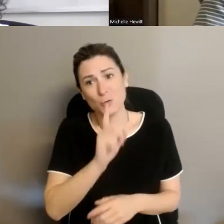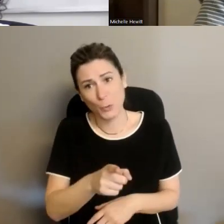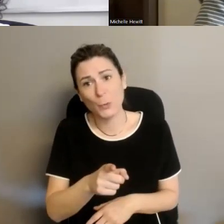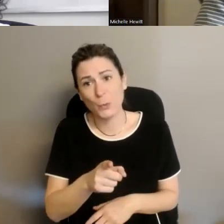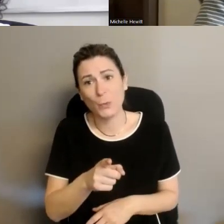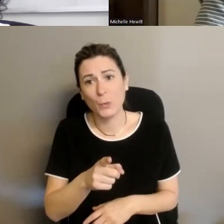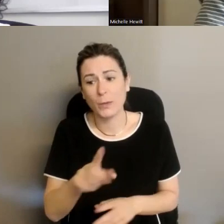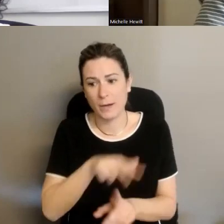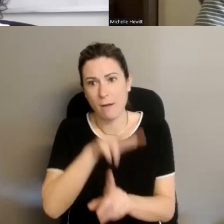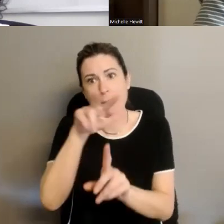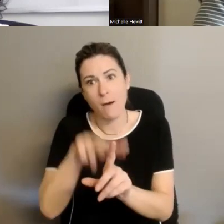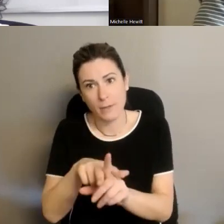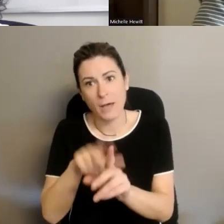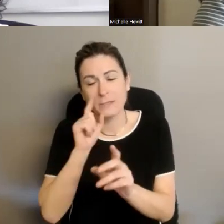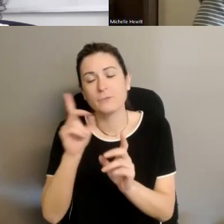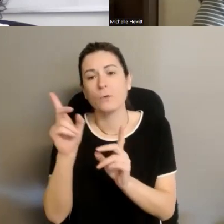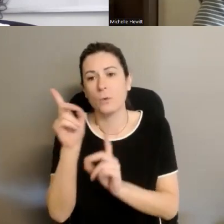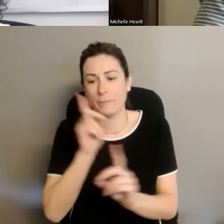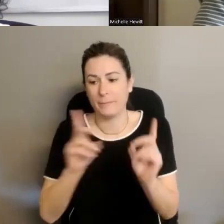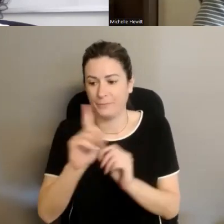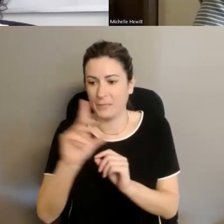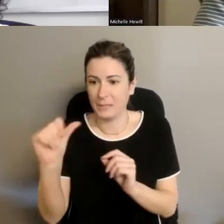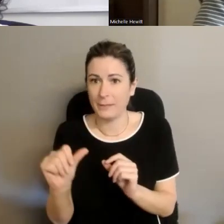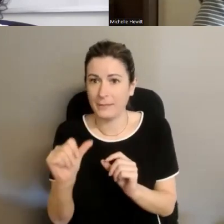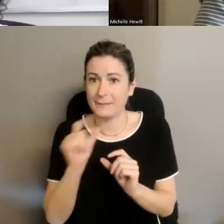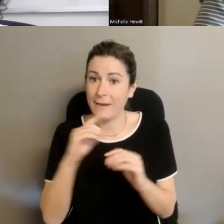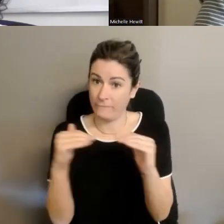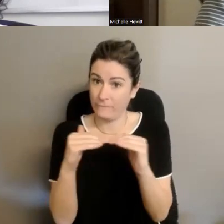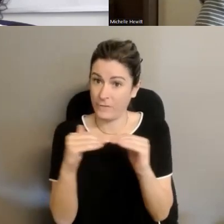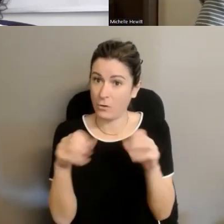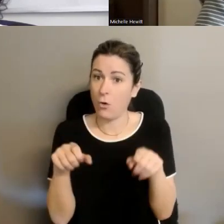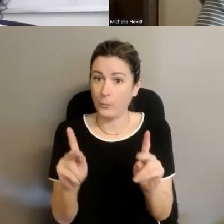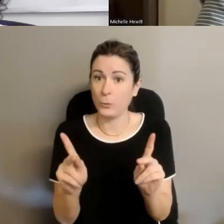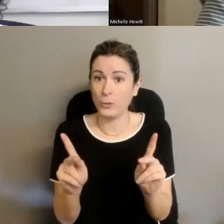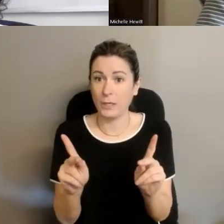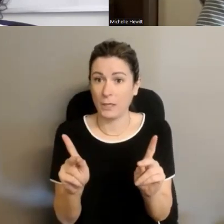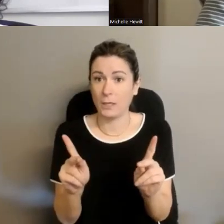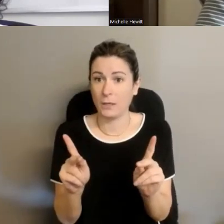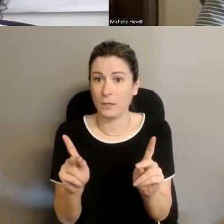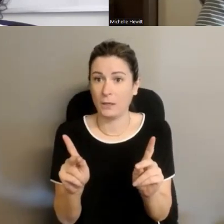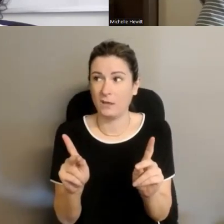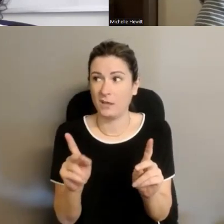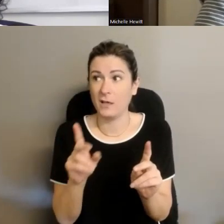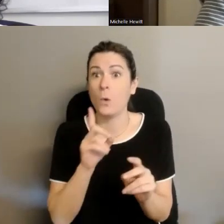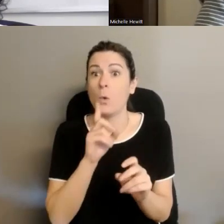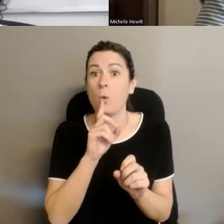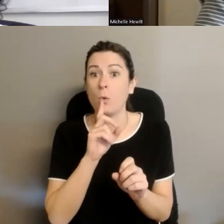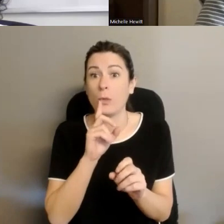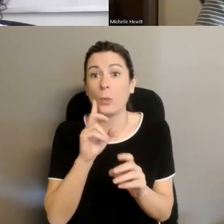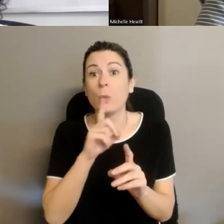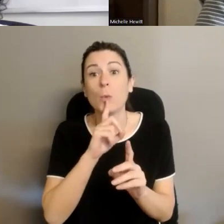shake of the can in the workforce, are shown to be, responsible, committed,